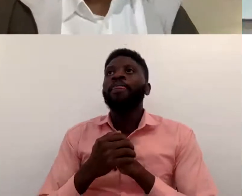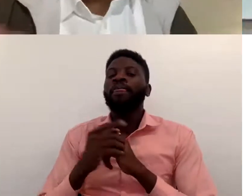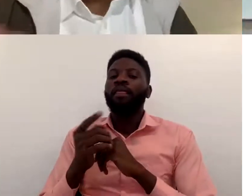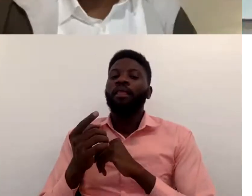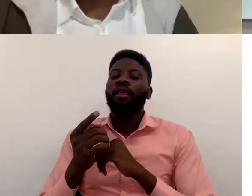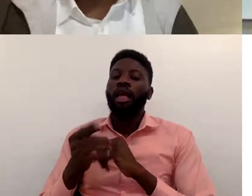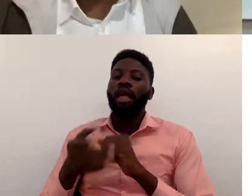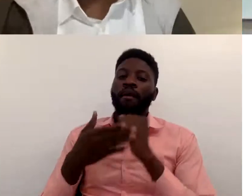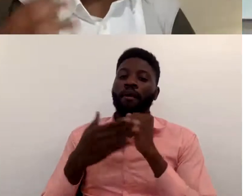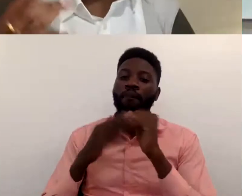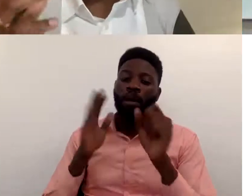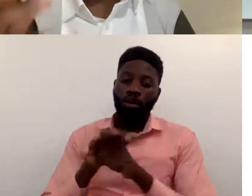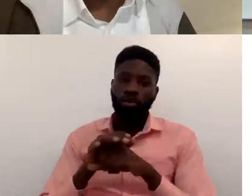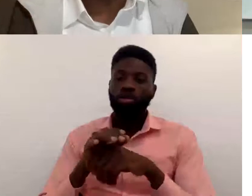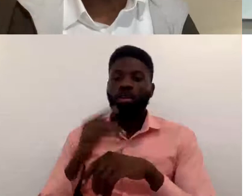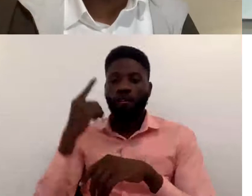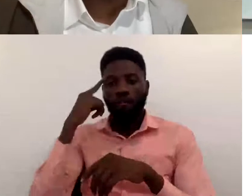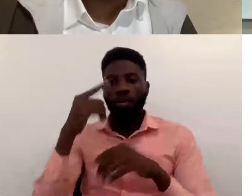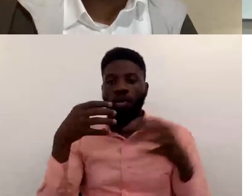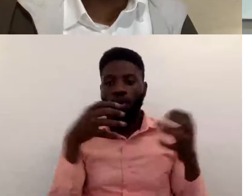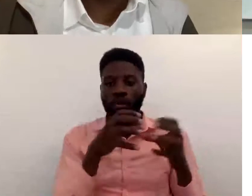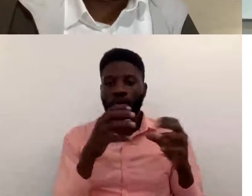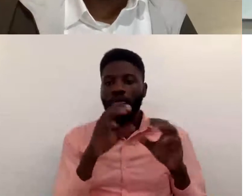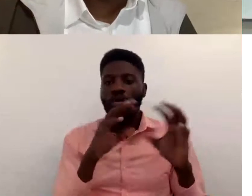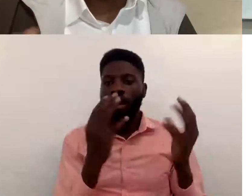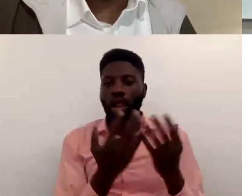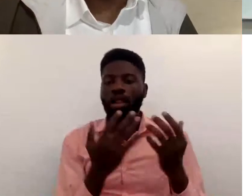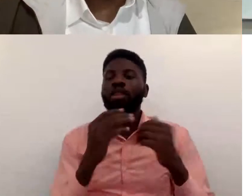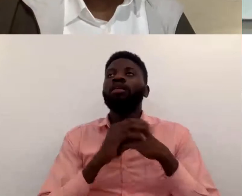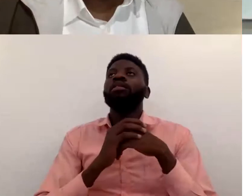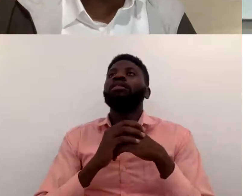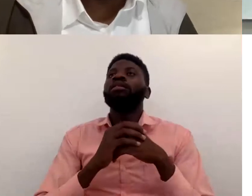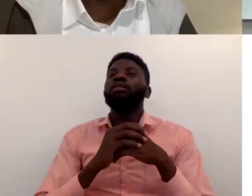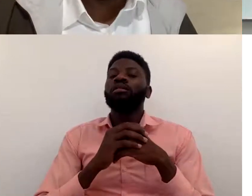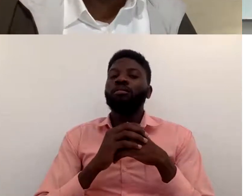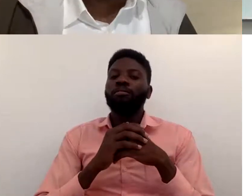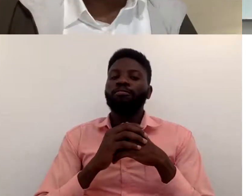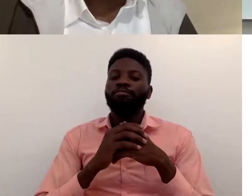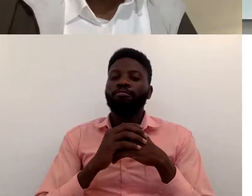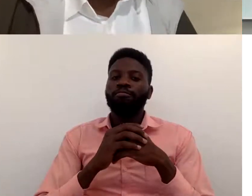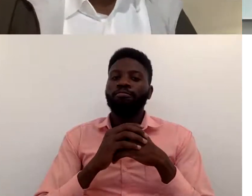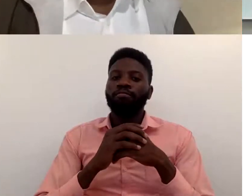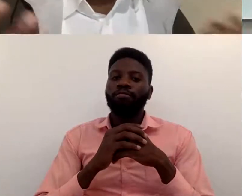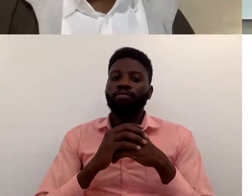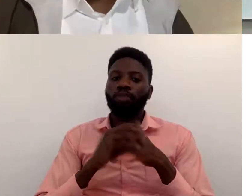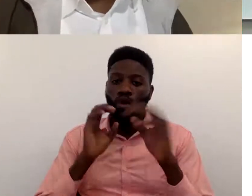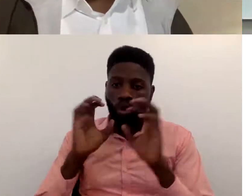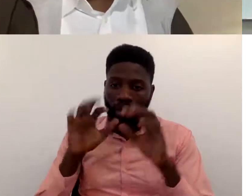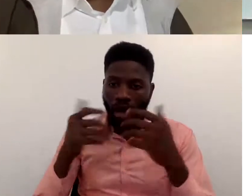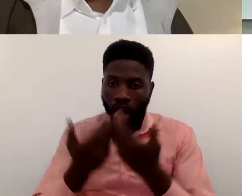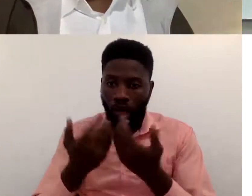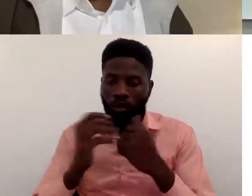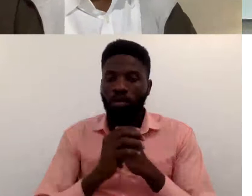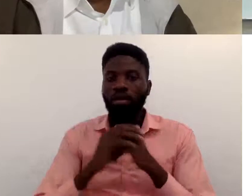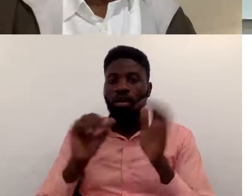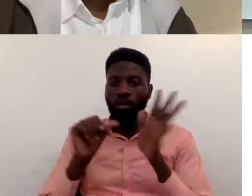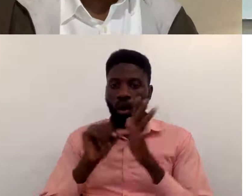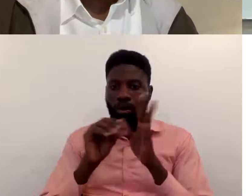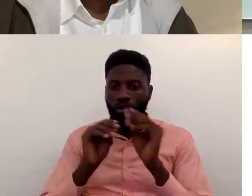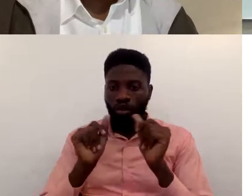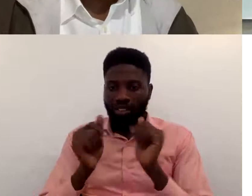handy in the corporate world, in a corporate setting. How do you communicate? Yeah. Problem-solving